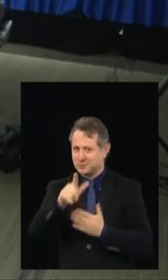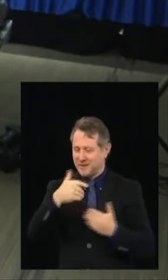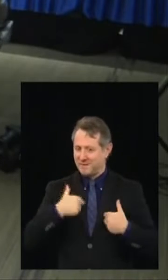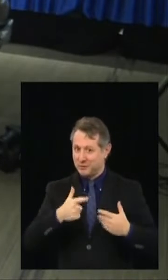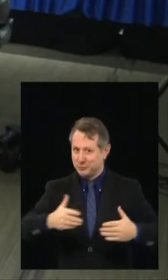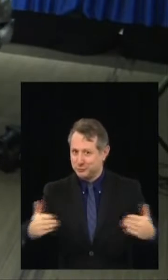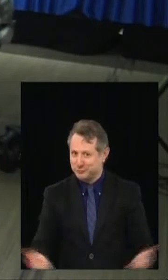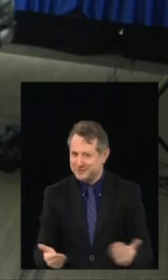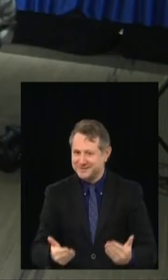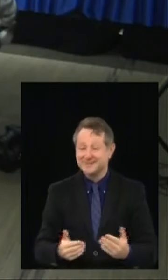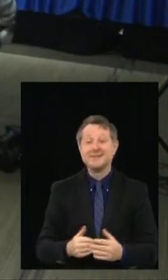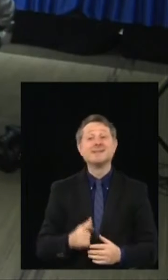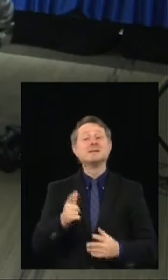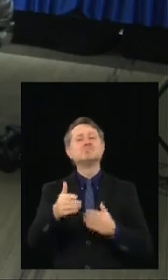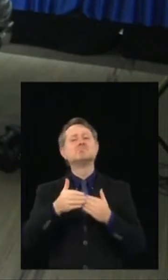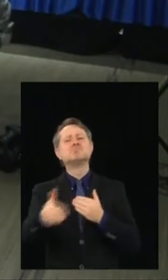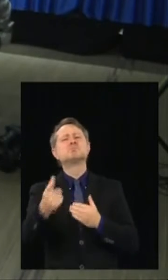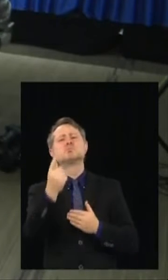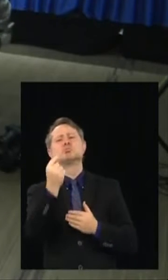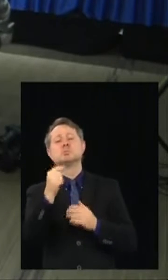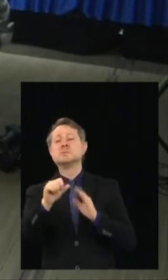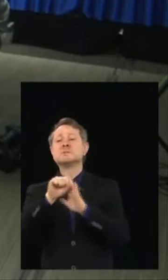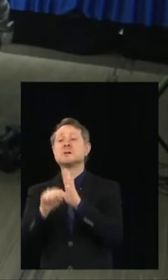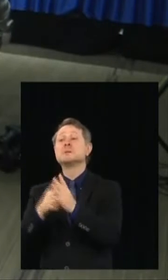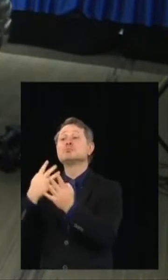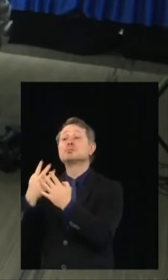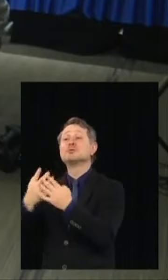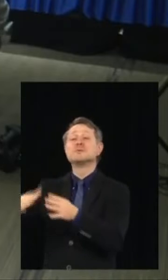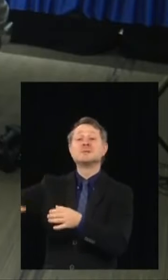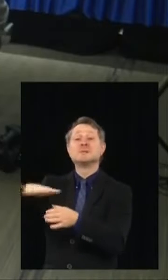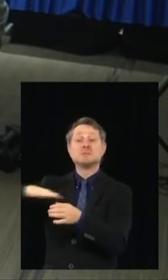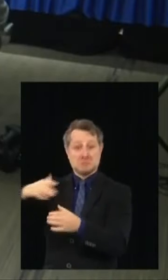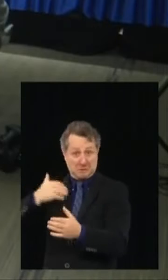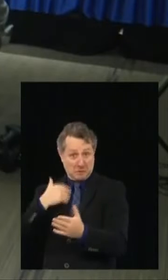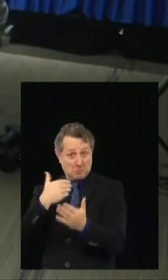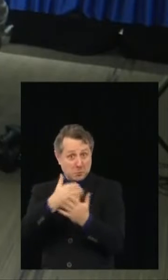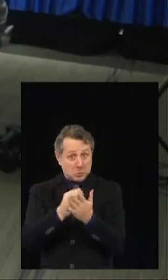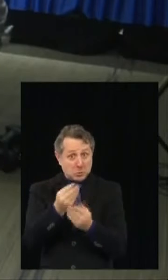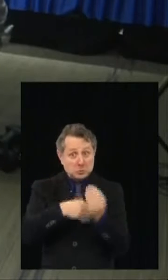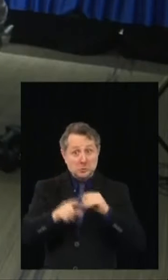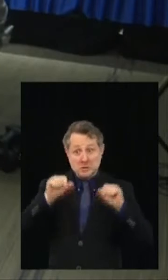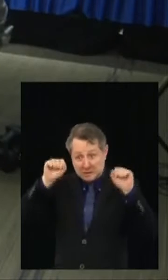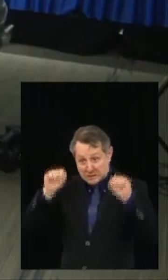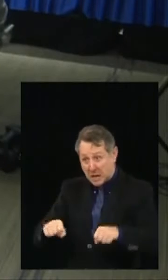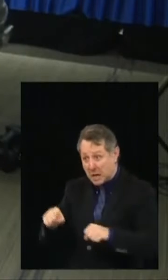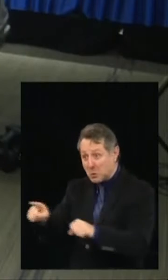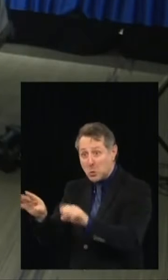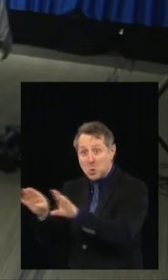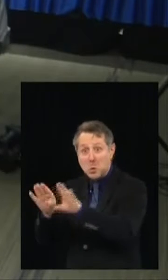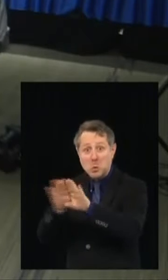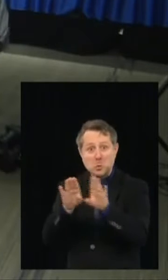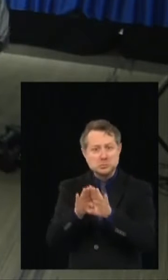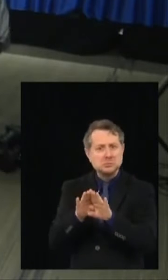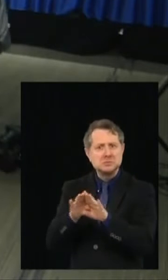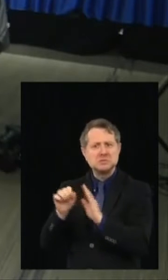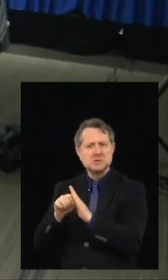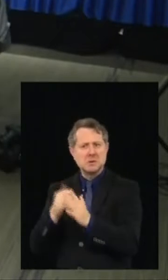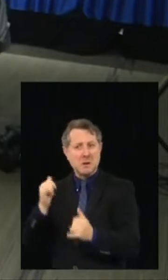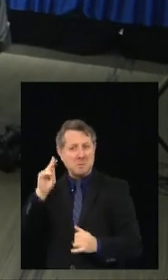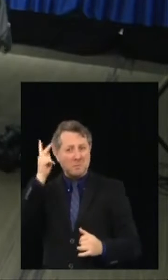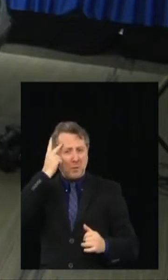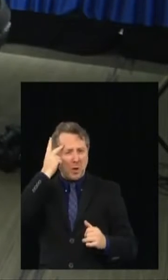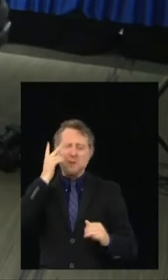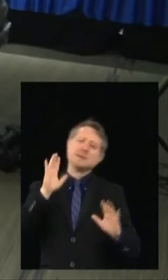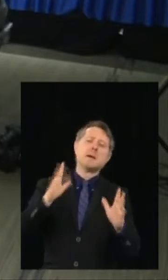state prisons? The budget gives you the authority to close as many as you see fit, and now that we have this political climate and the fiscal